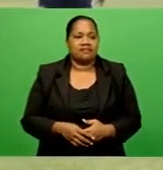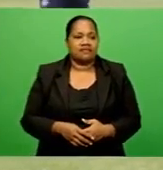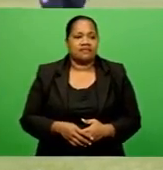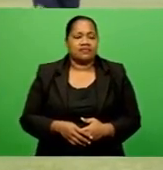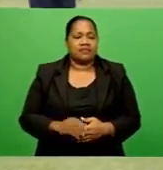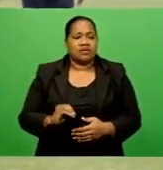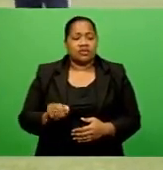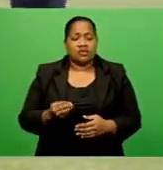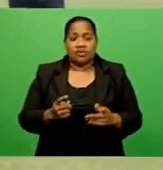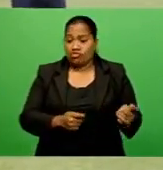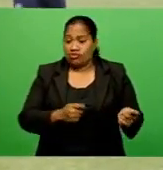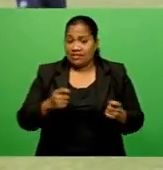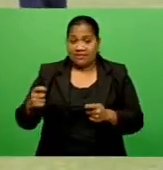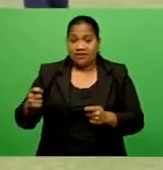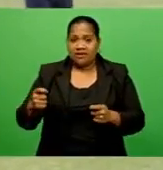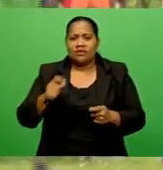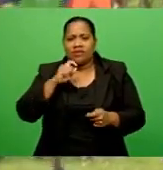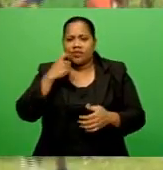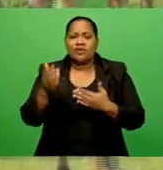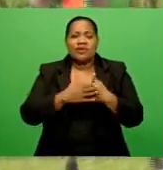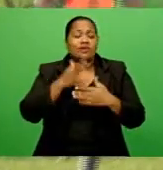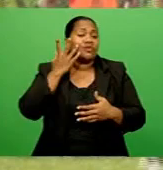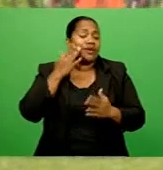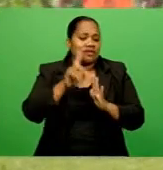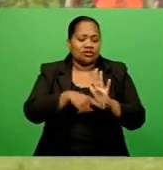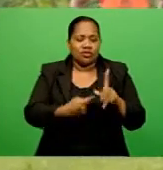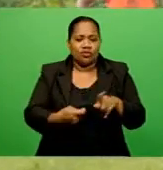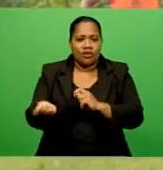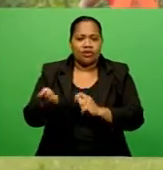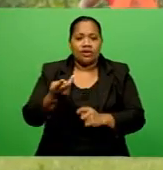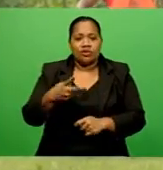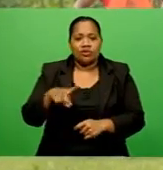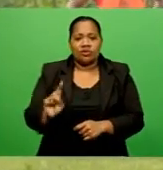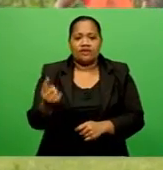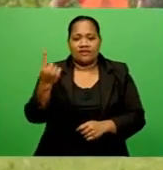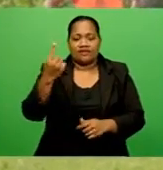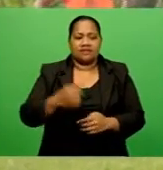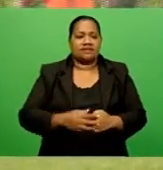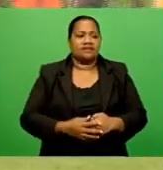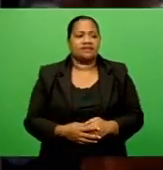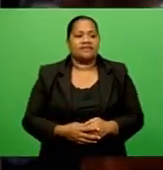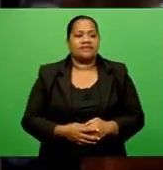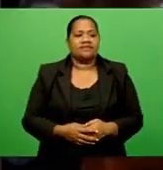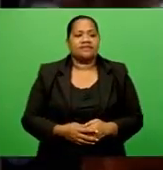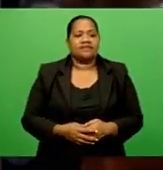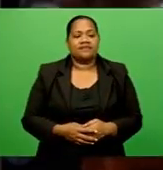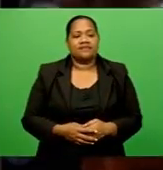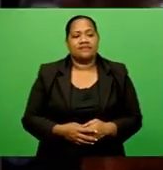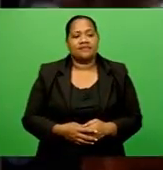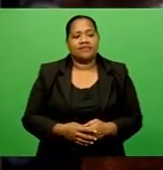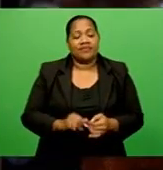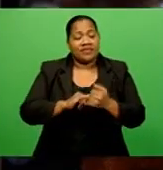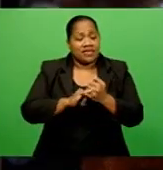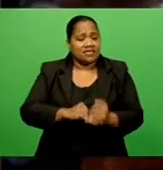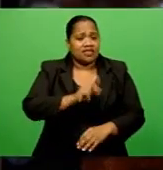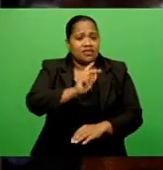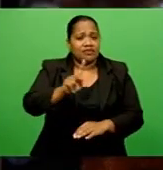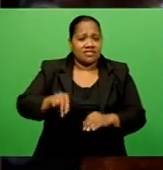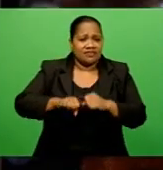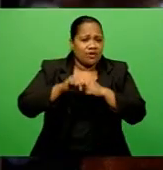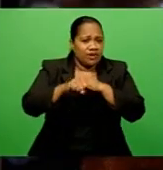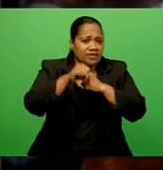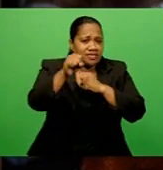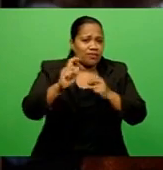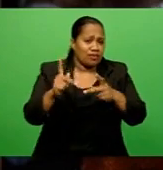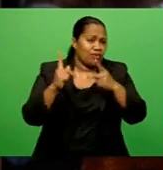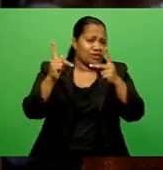will close on January 31st. Carlini Tavi, FBC Sports. South Pacific Boxing Promotions will